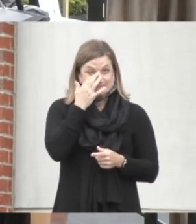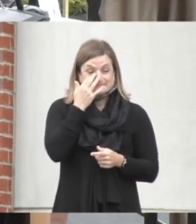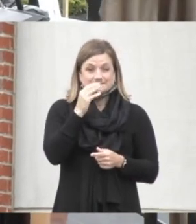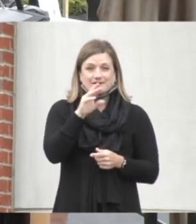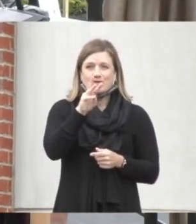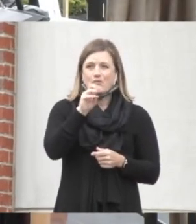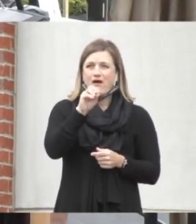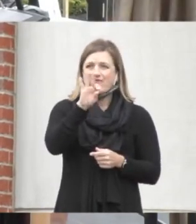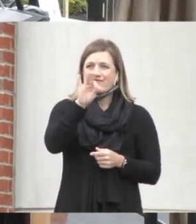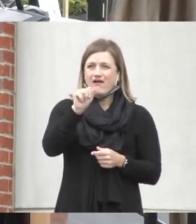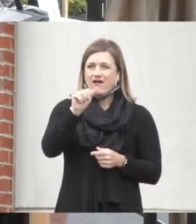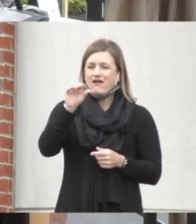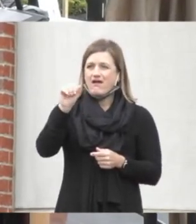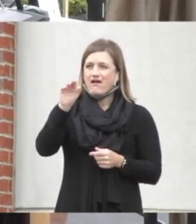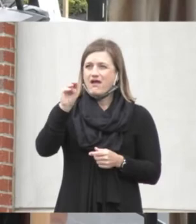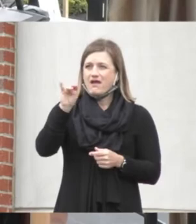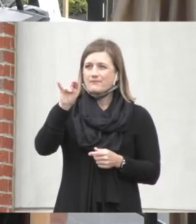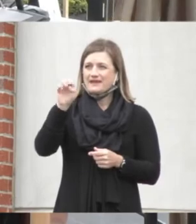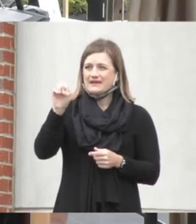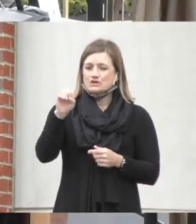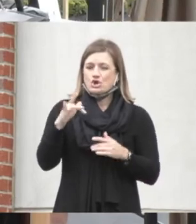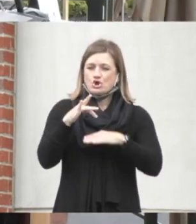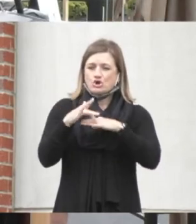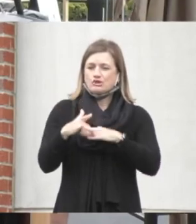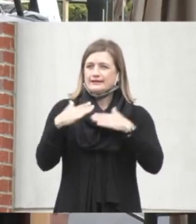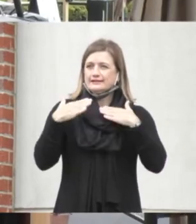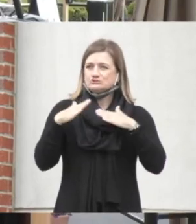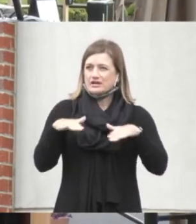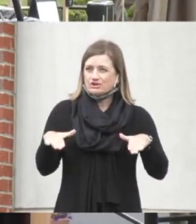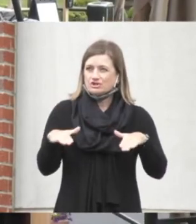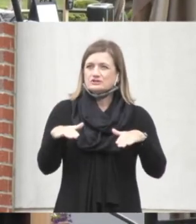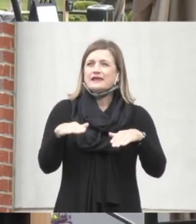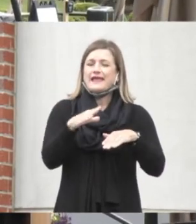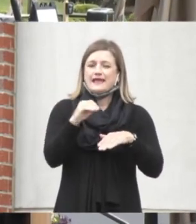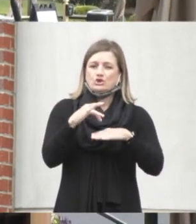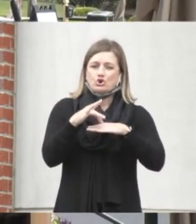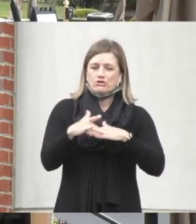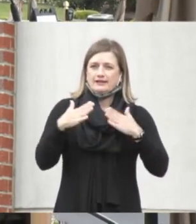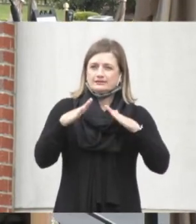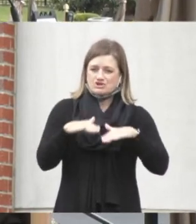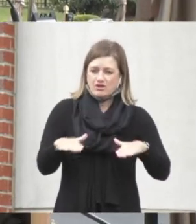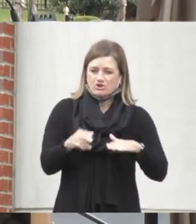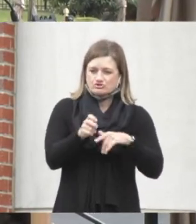Wafa Hameen, early childhood transfer.